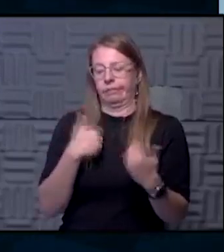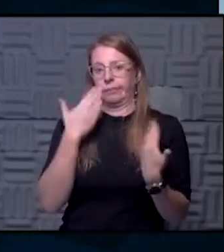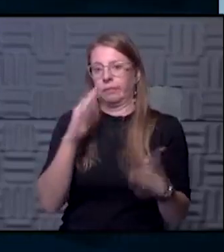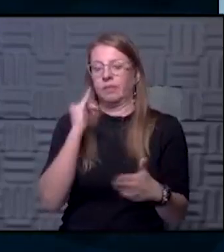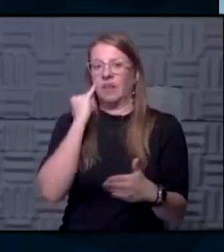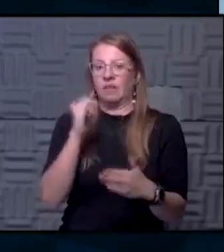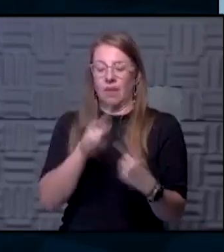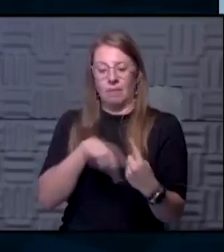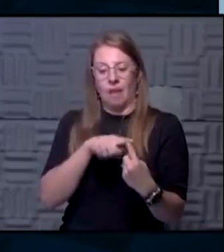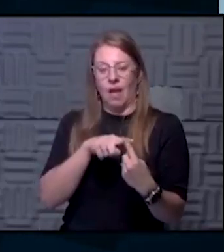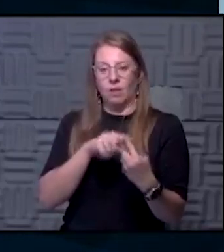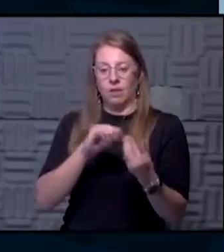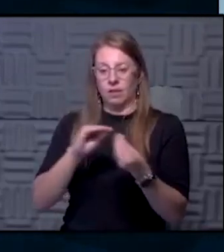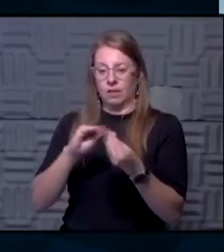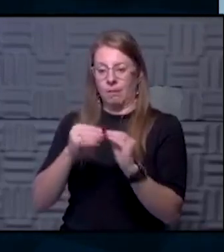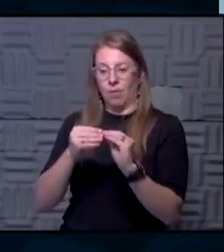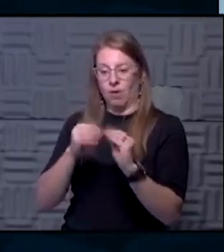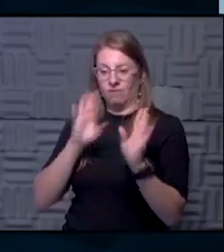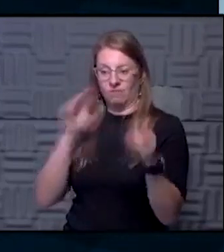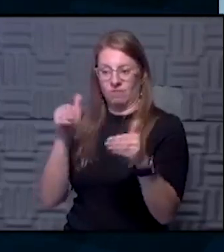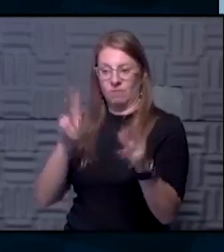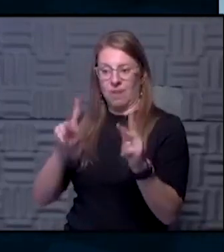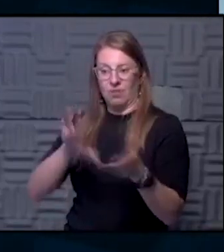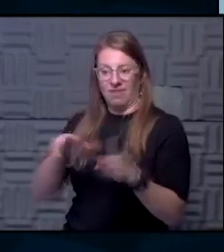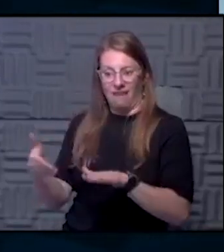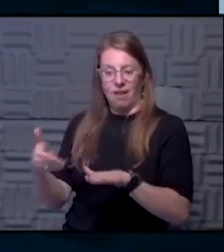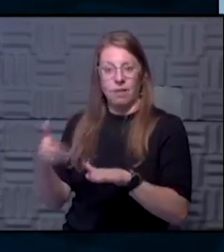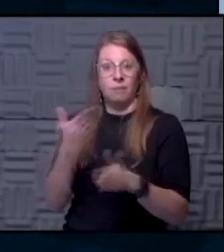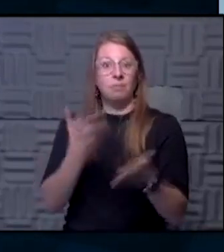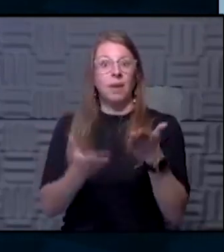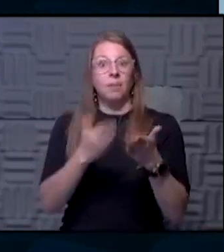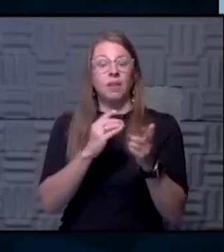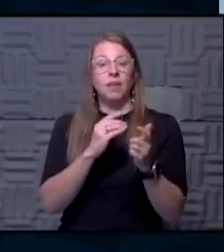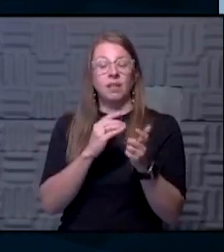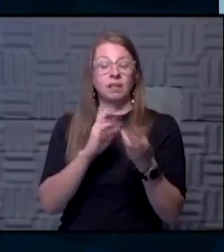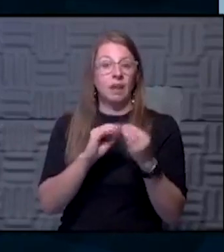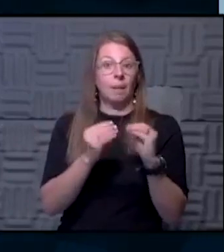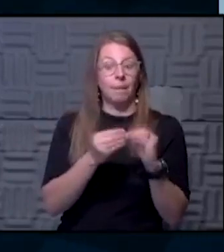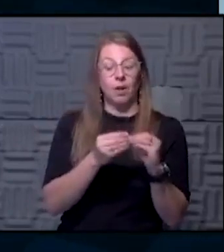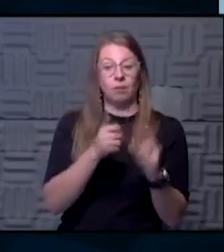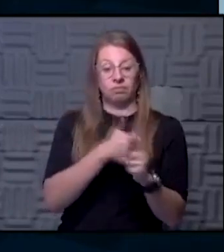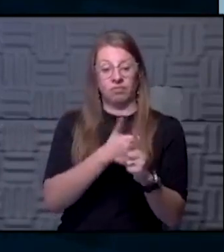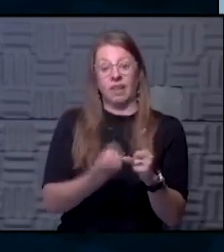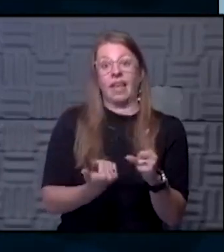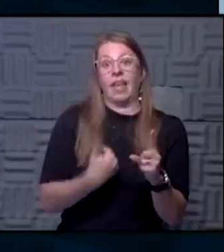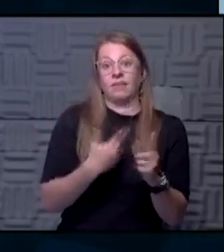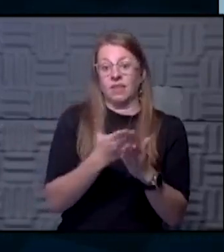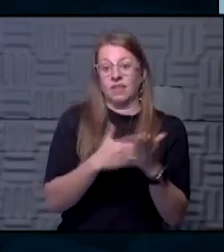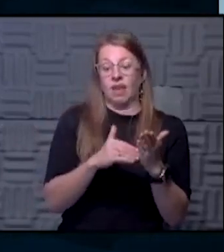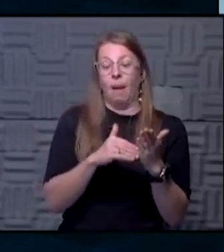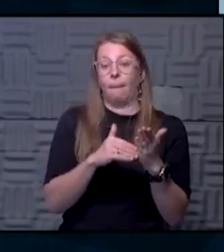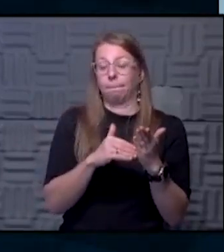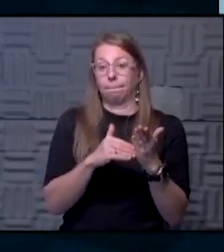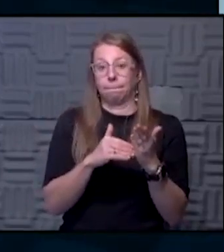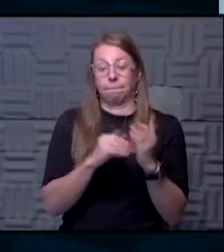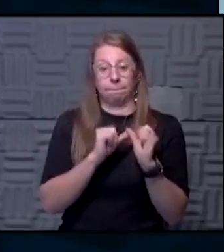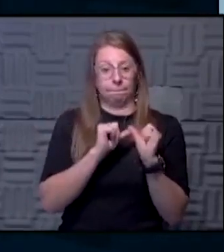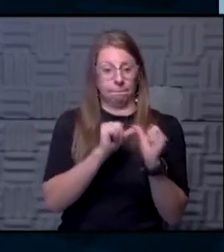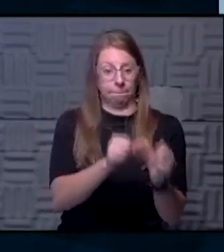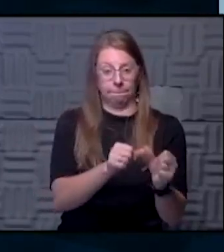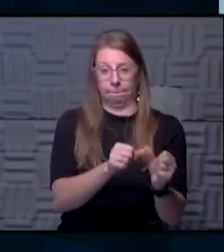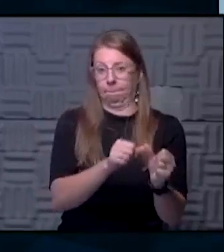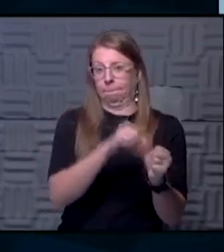number of people who die. It could be the follow-up number of people who have some long-standing